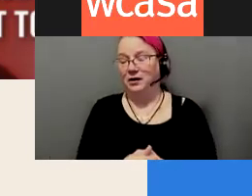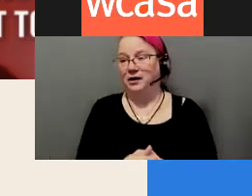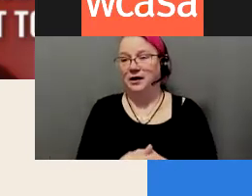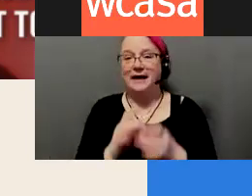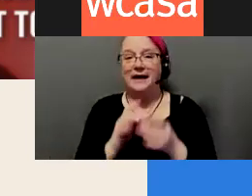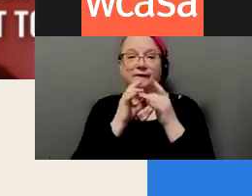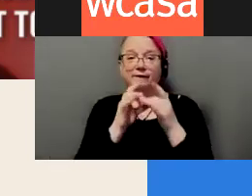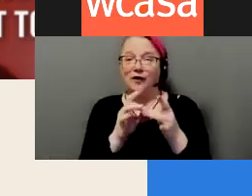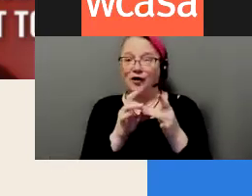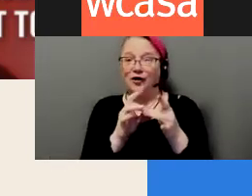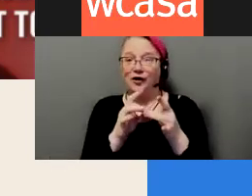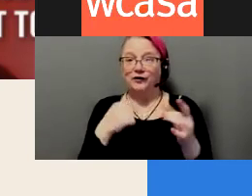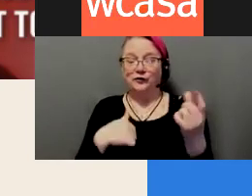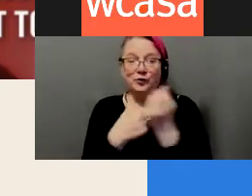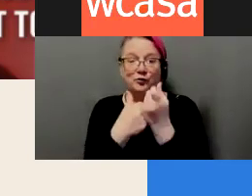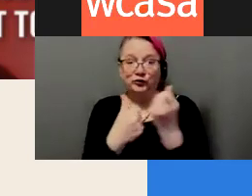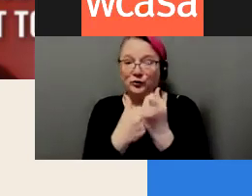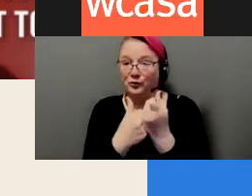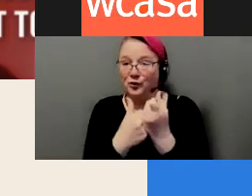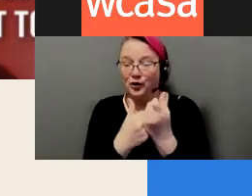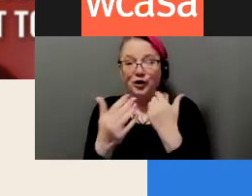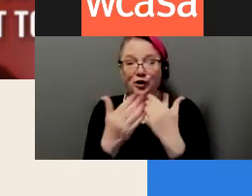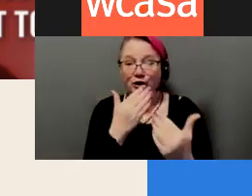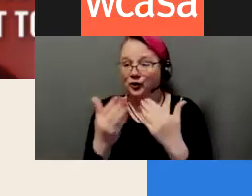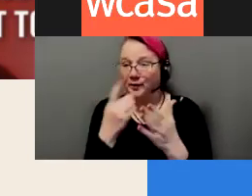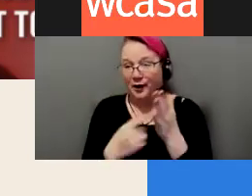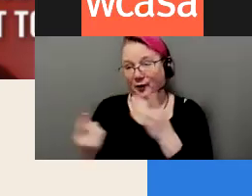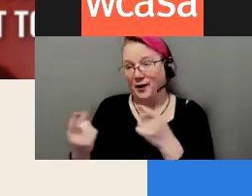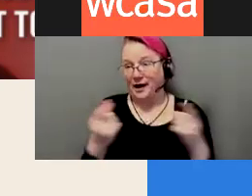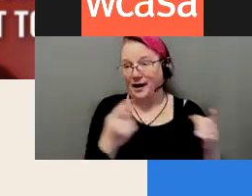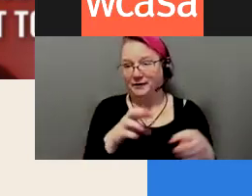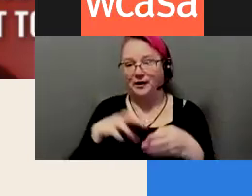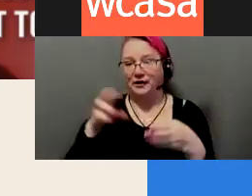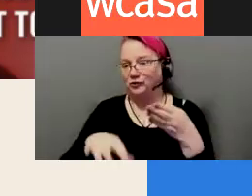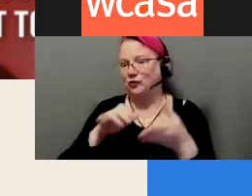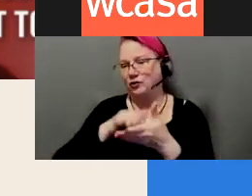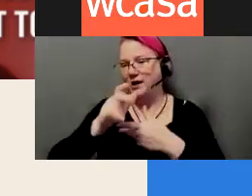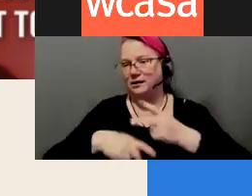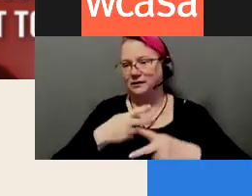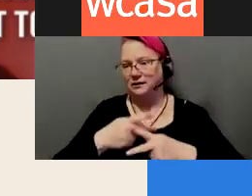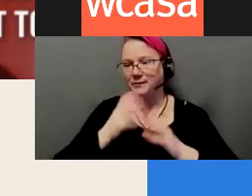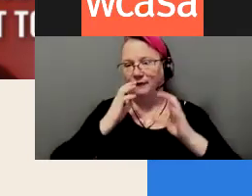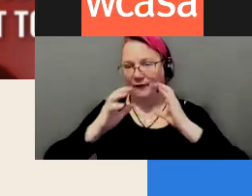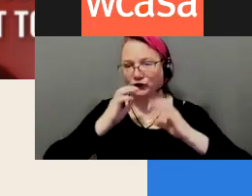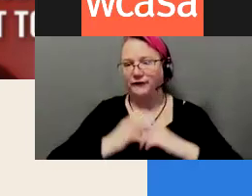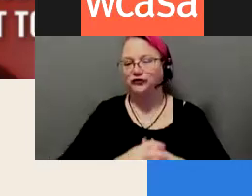as far as we will support you in no matter what happens as a result of this, that kind of conversation.